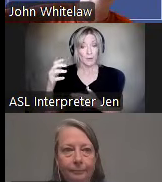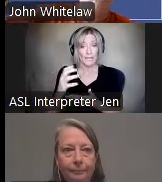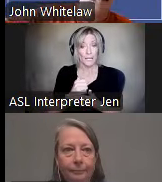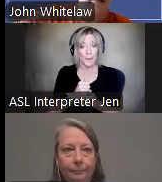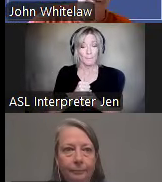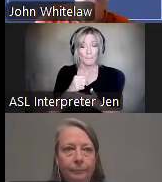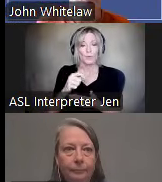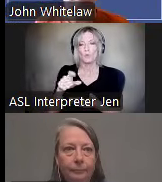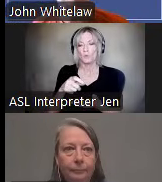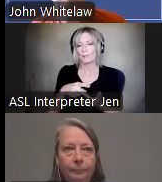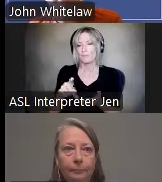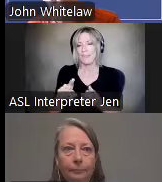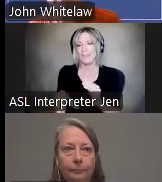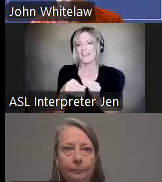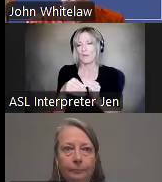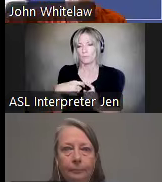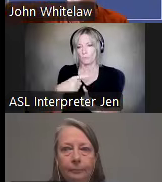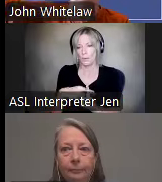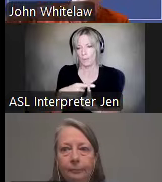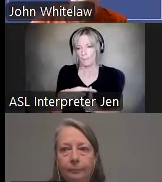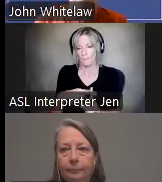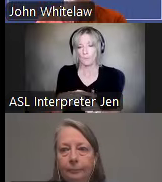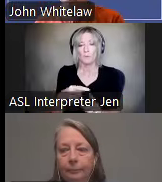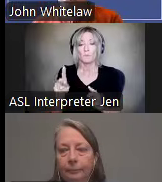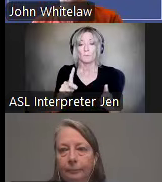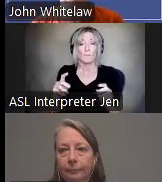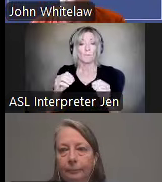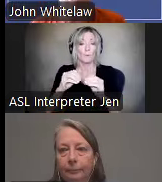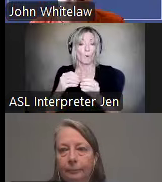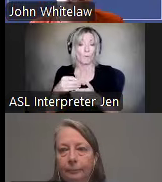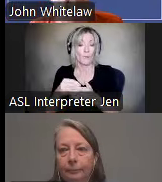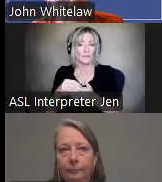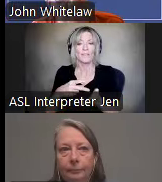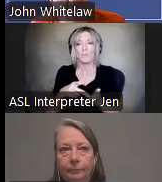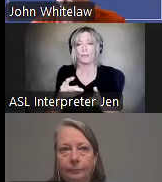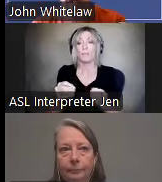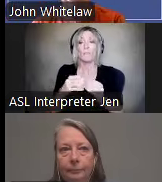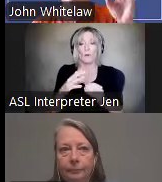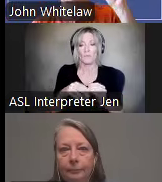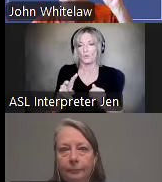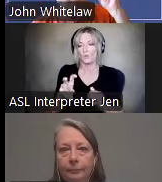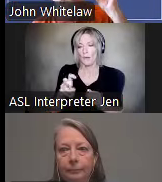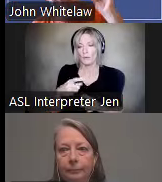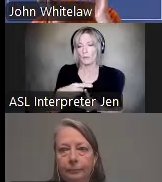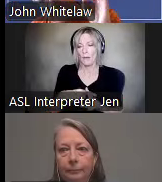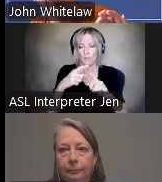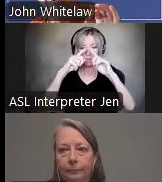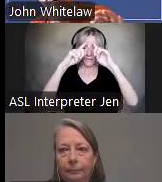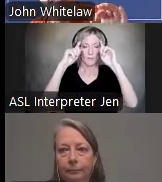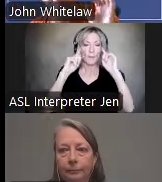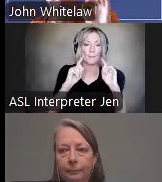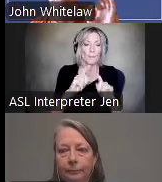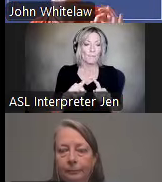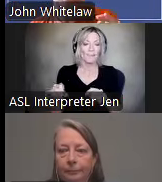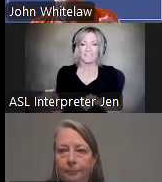you have to pay an extra premium, so that people with higher incomes pay more than the $200 per month. But again, and the same as